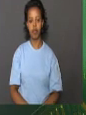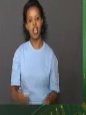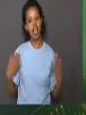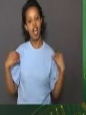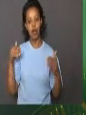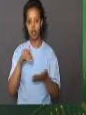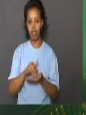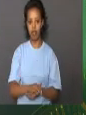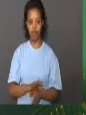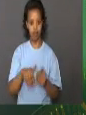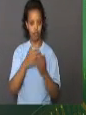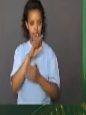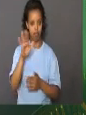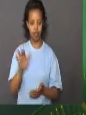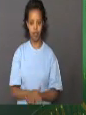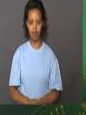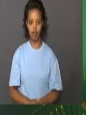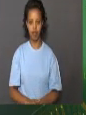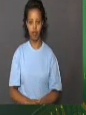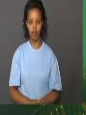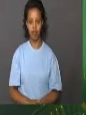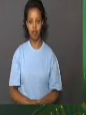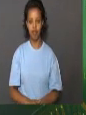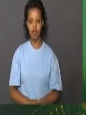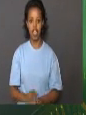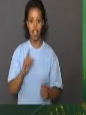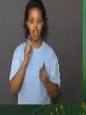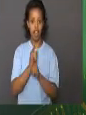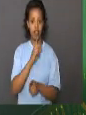Hello again, everyone. I am sure